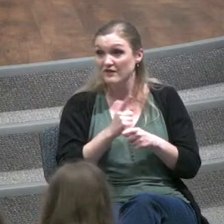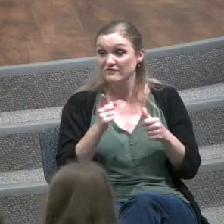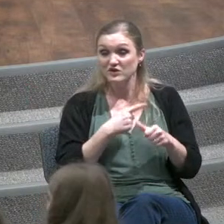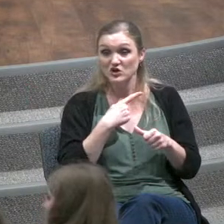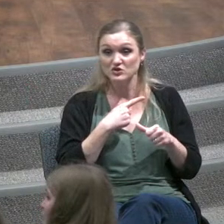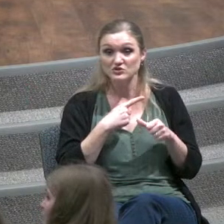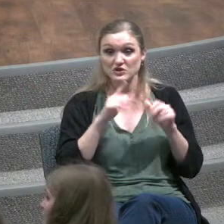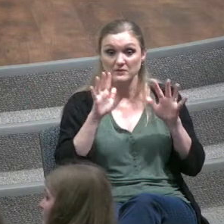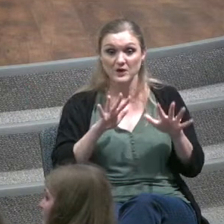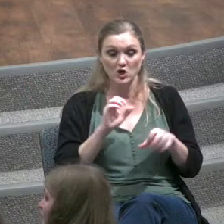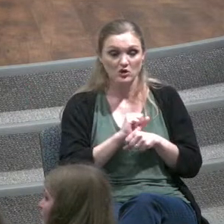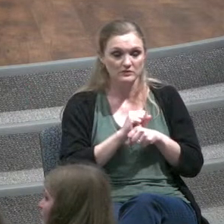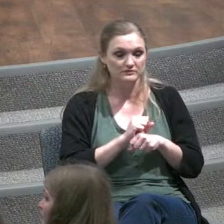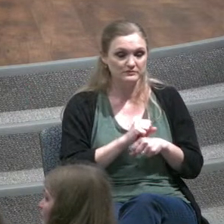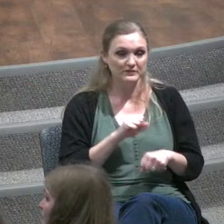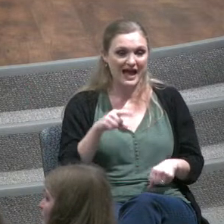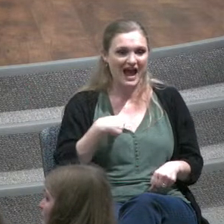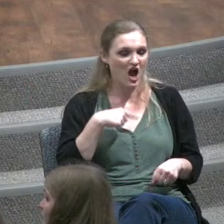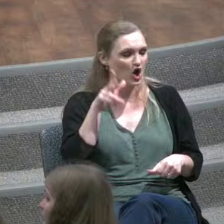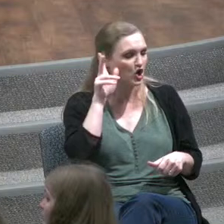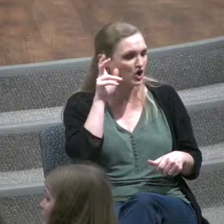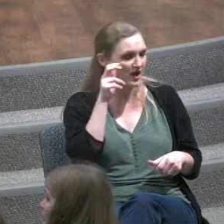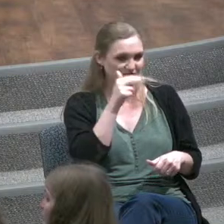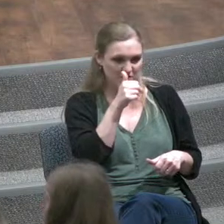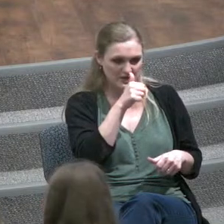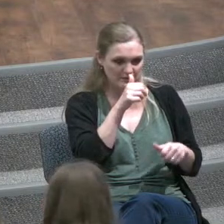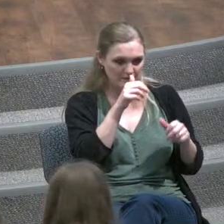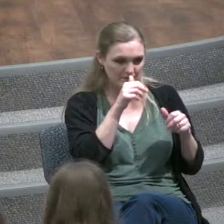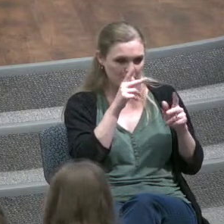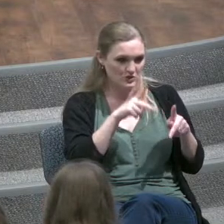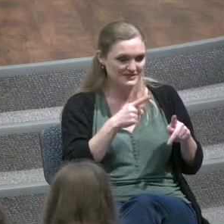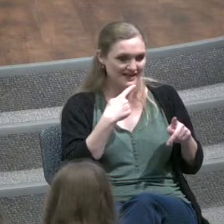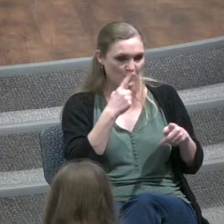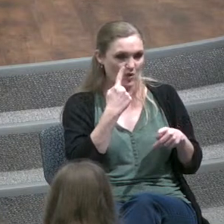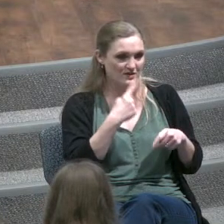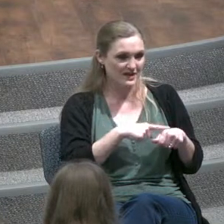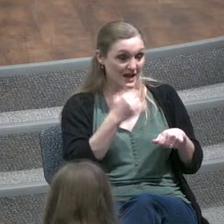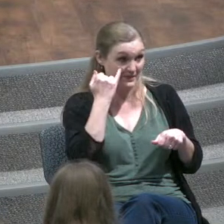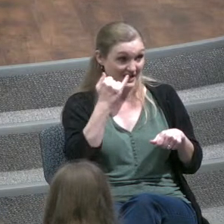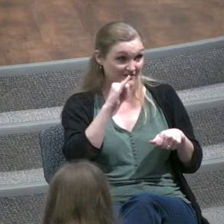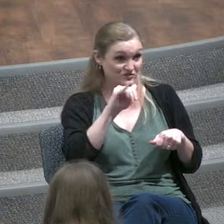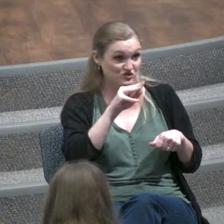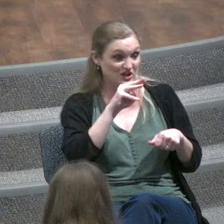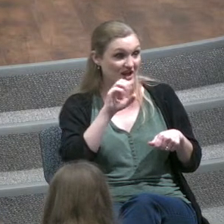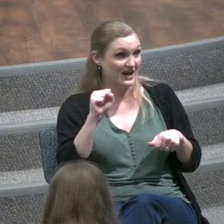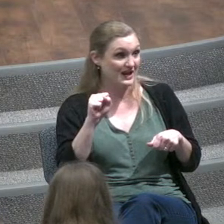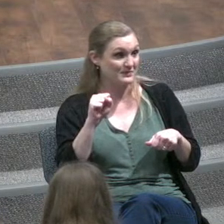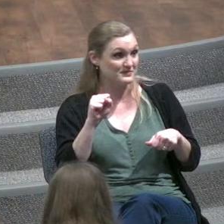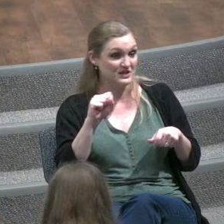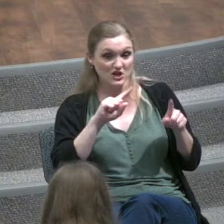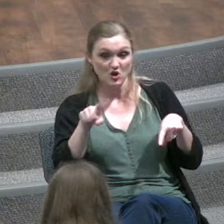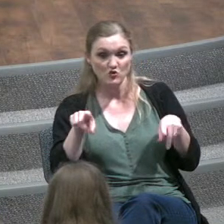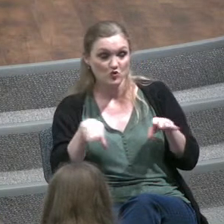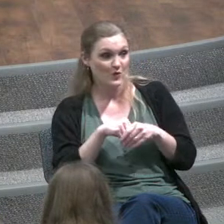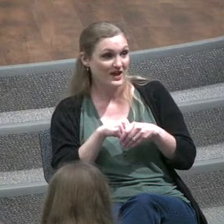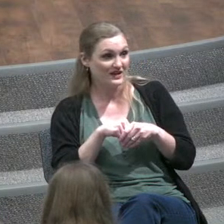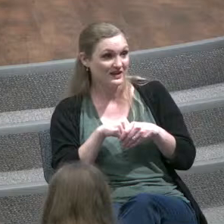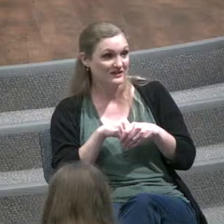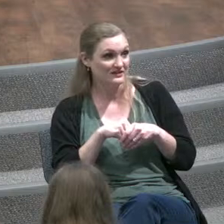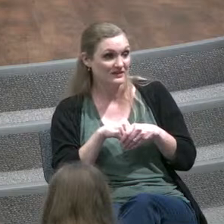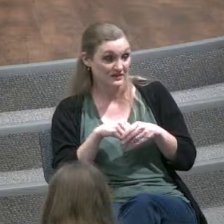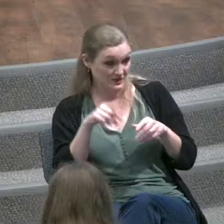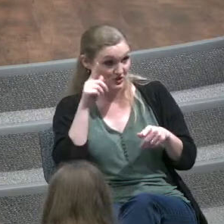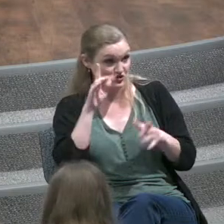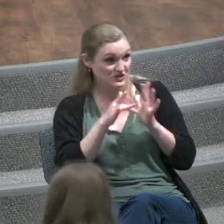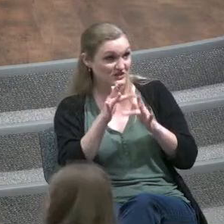heard a comedian one time say that, if James ever attended a wedding, did they expect him to be able to do the same